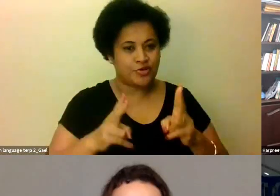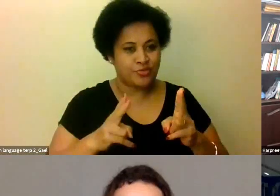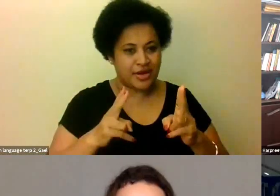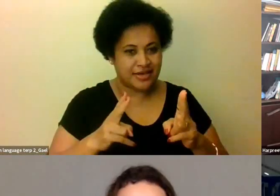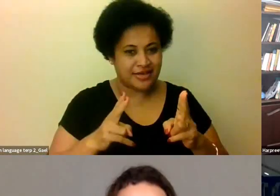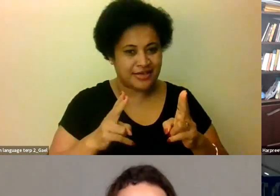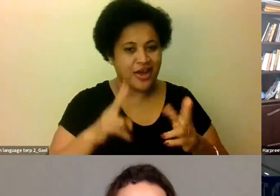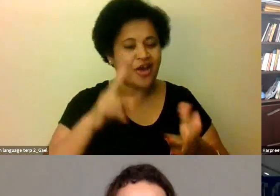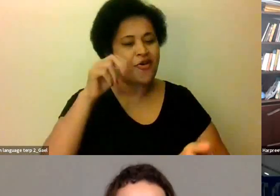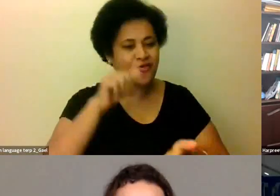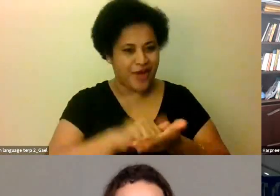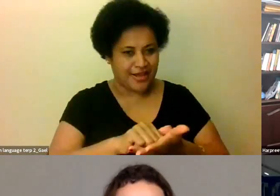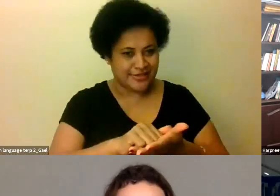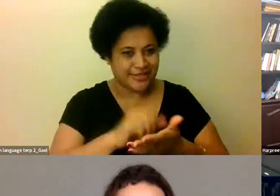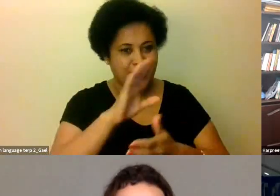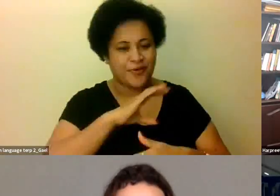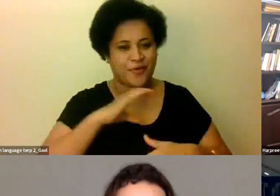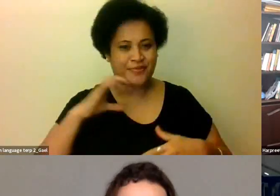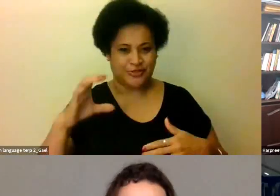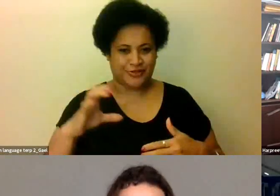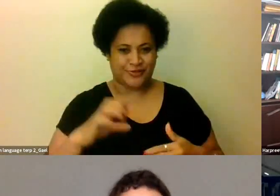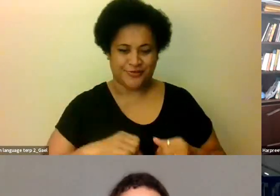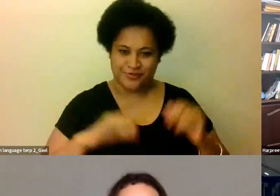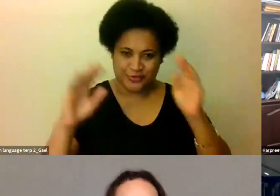Hello, everyone. Great to be here with you.